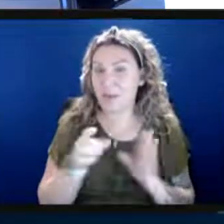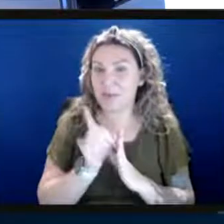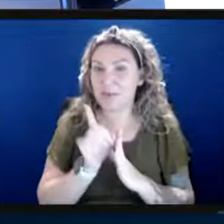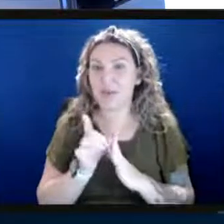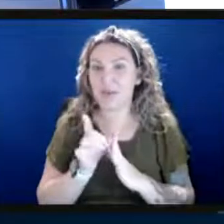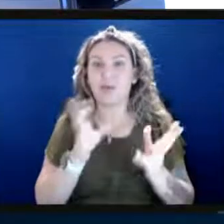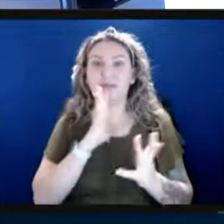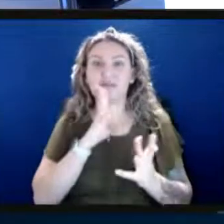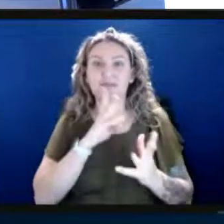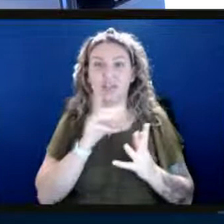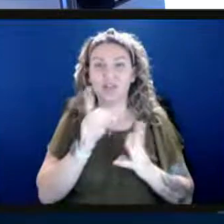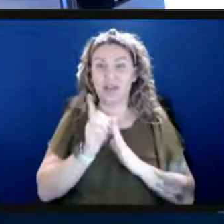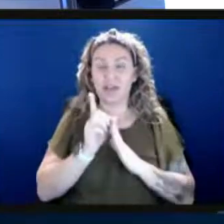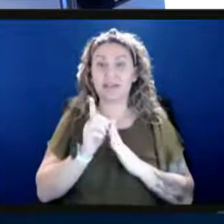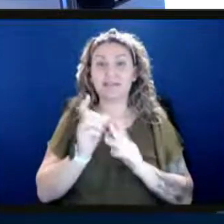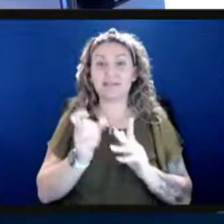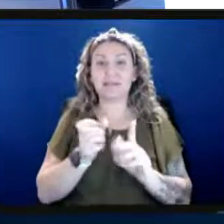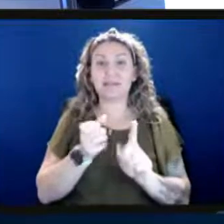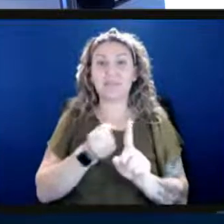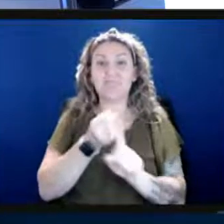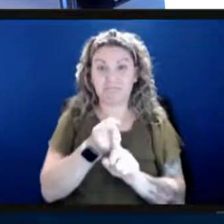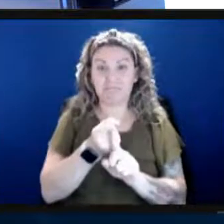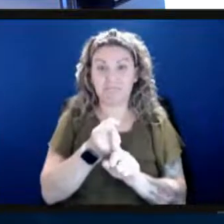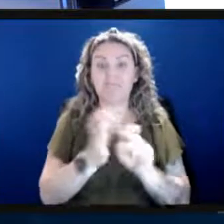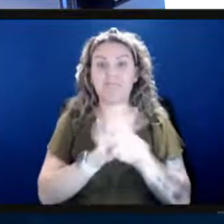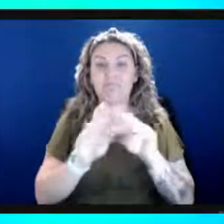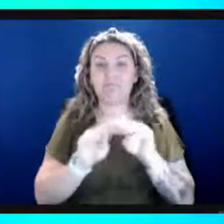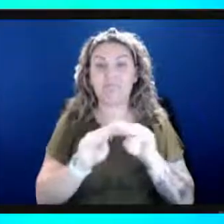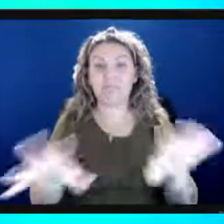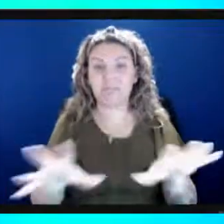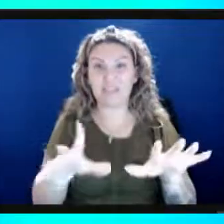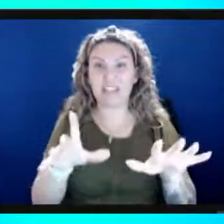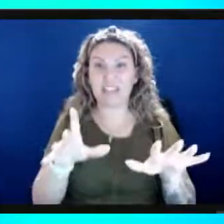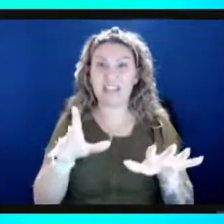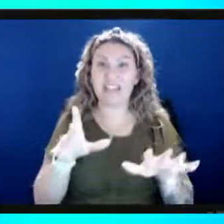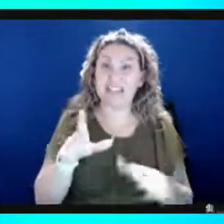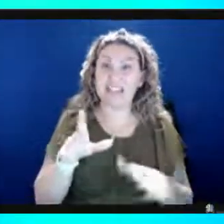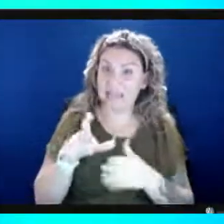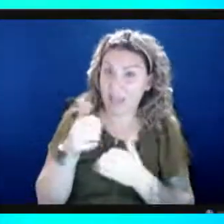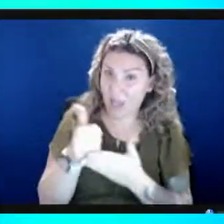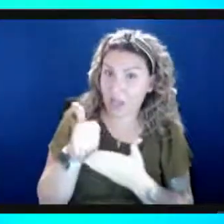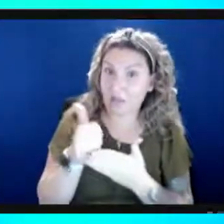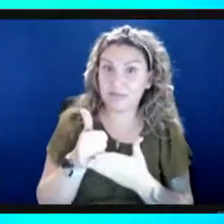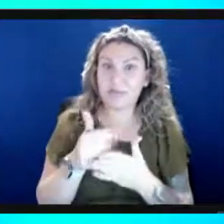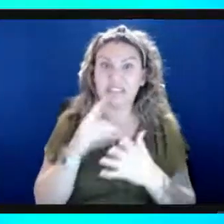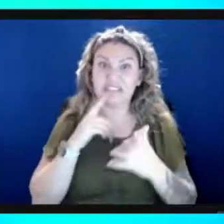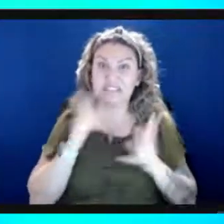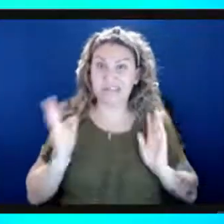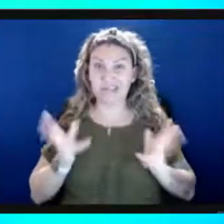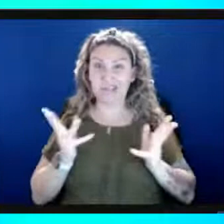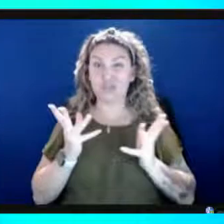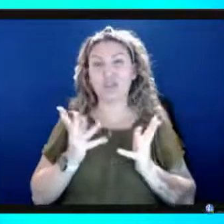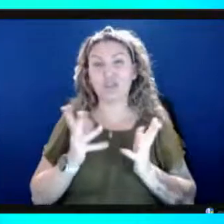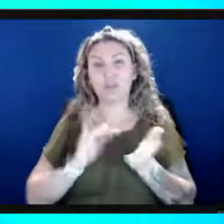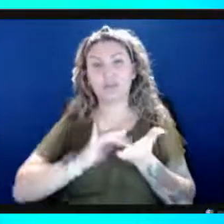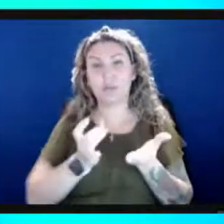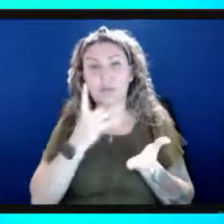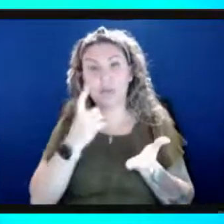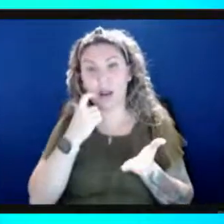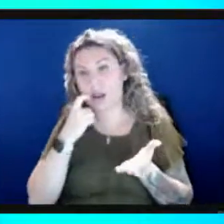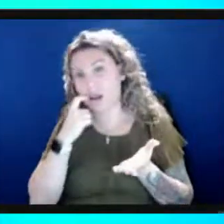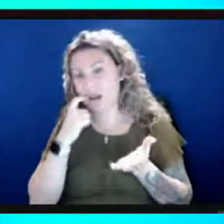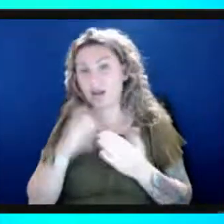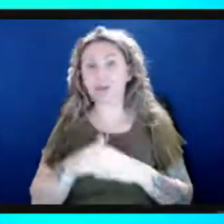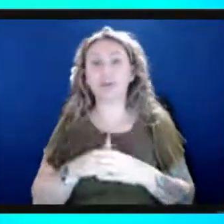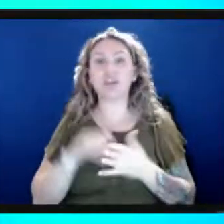for a second. The pandemic is helping to fuel the public drug crisis. I think our experts have all said and agreed on that. There is a study